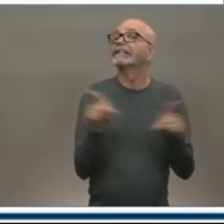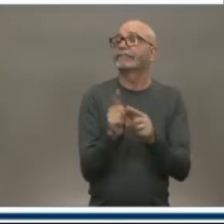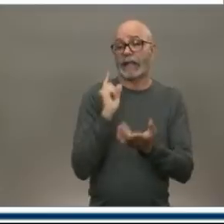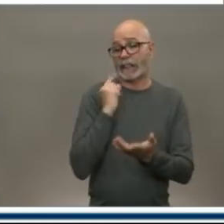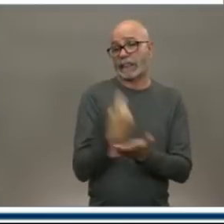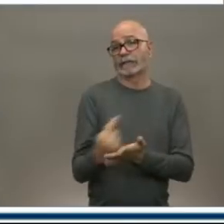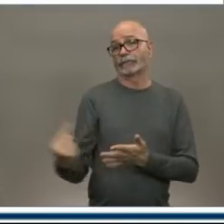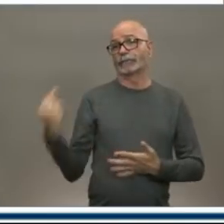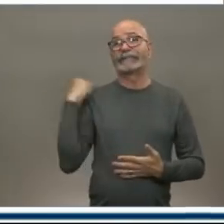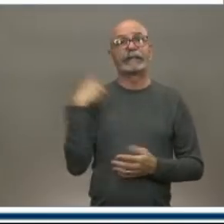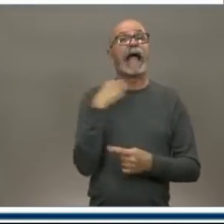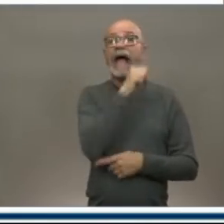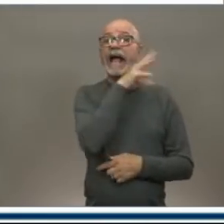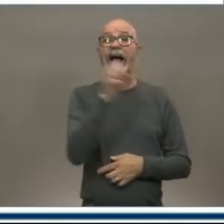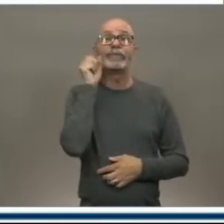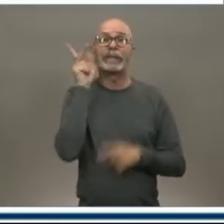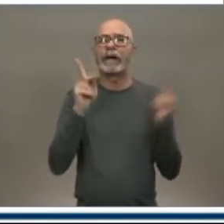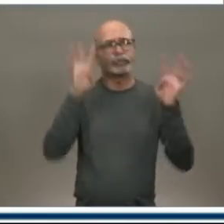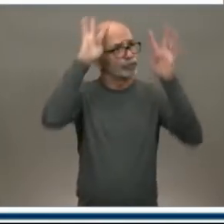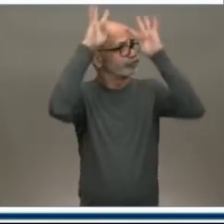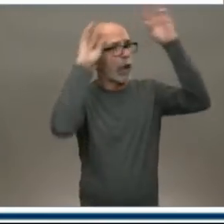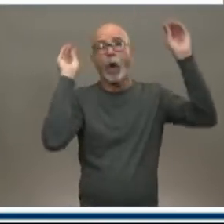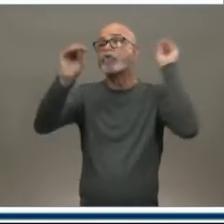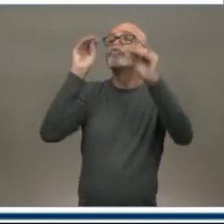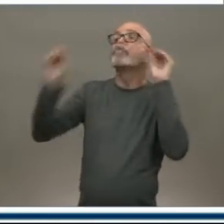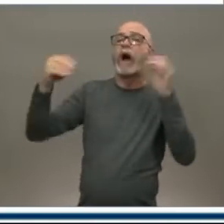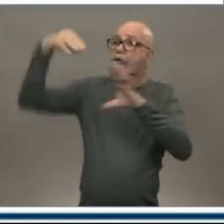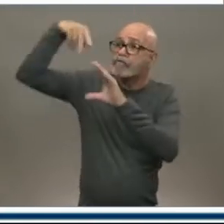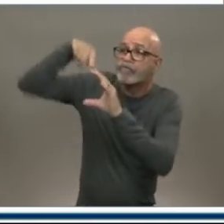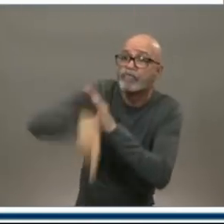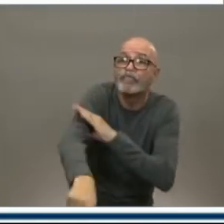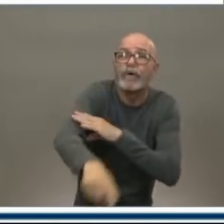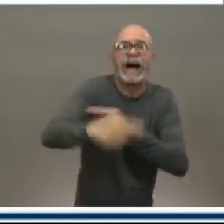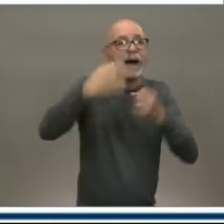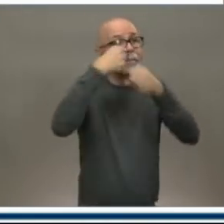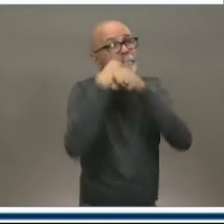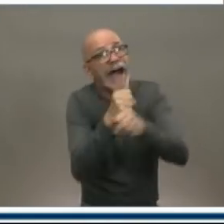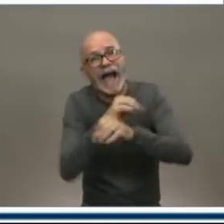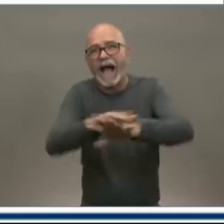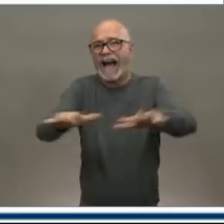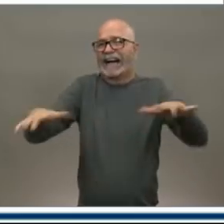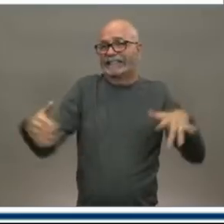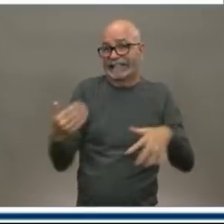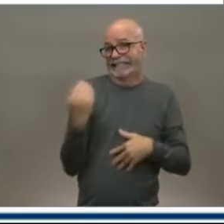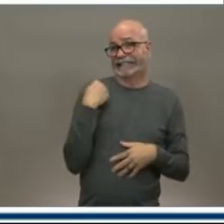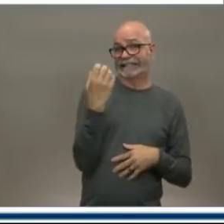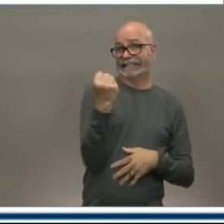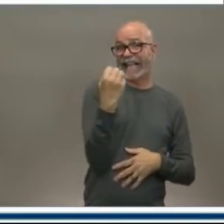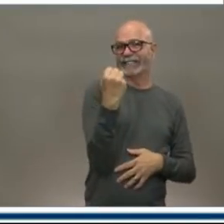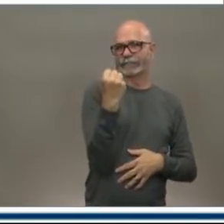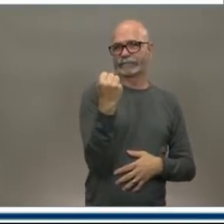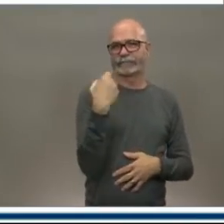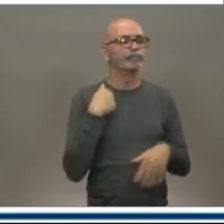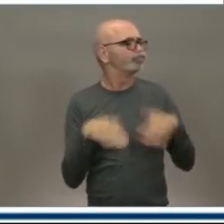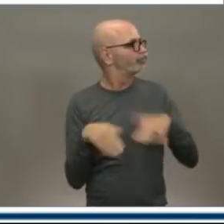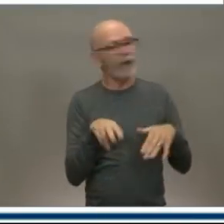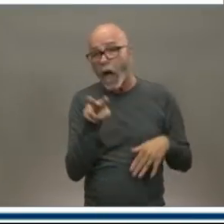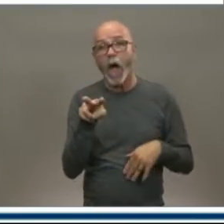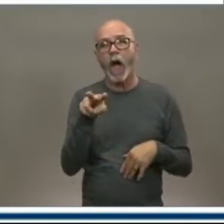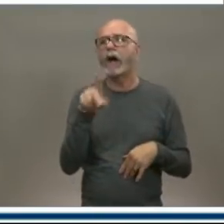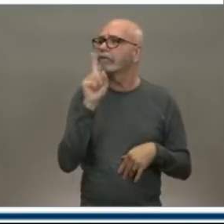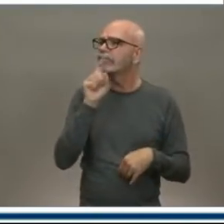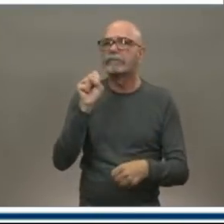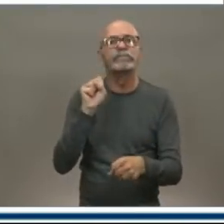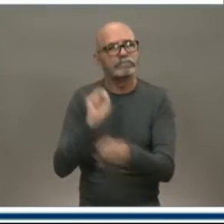lots of creativity. On Saturday night, it made for a safe night for trick-or-treating for children